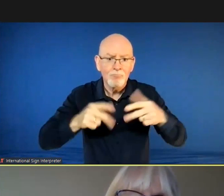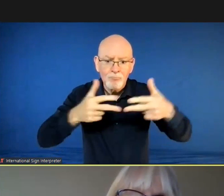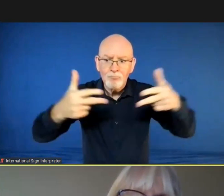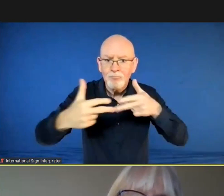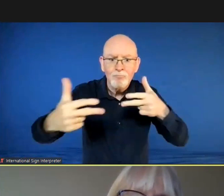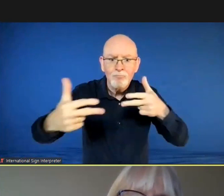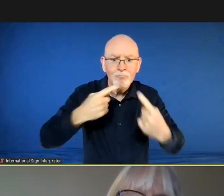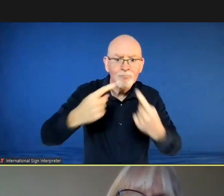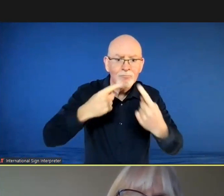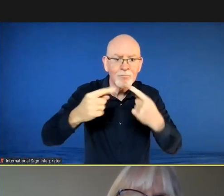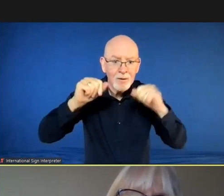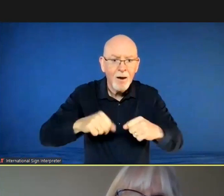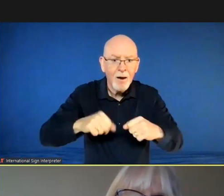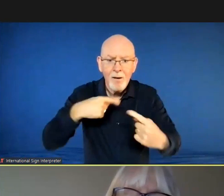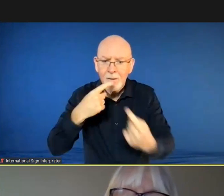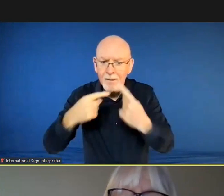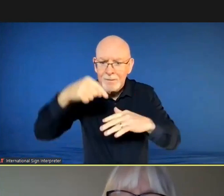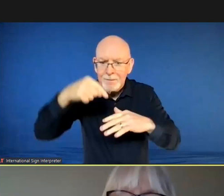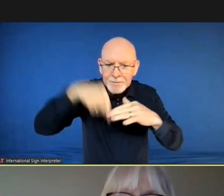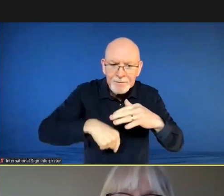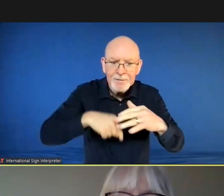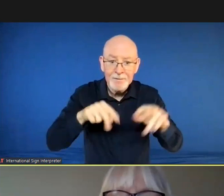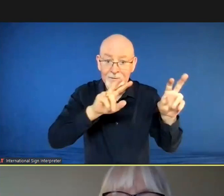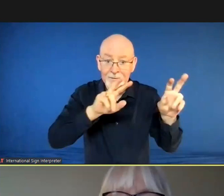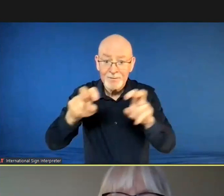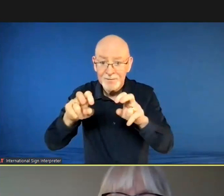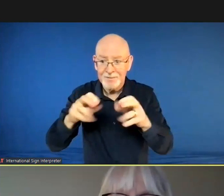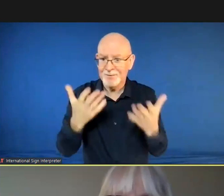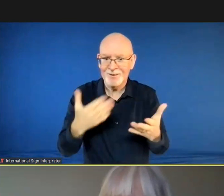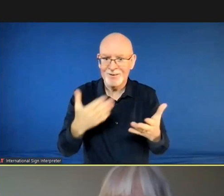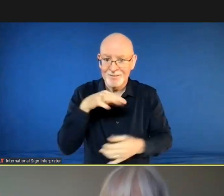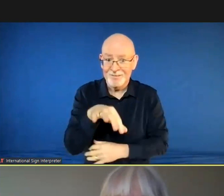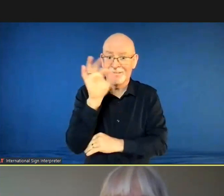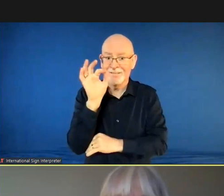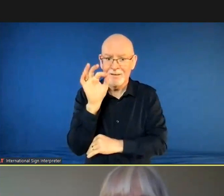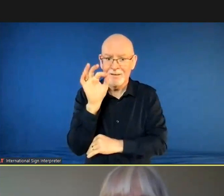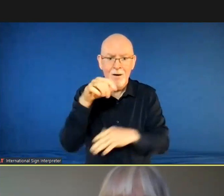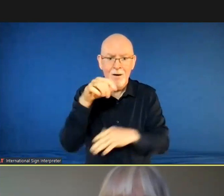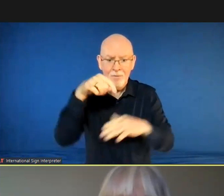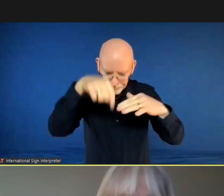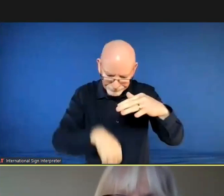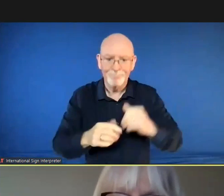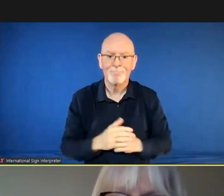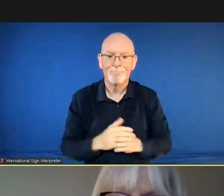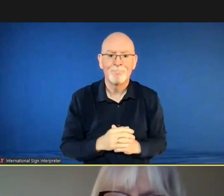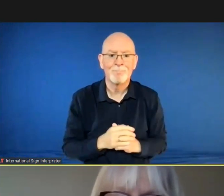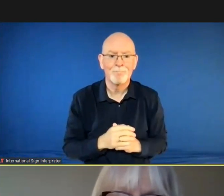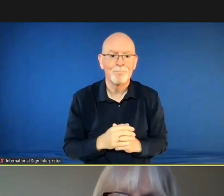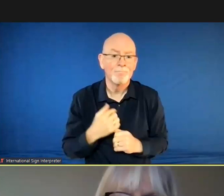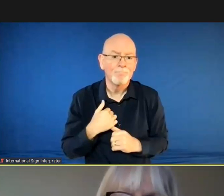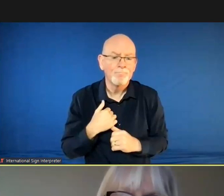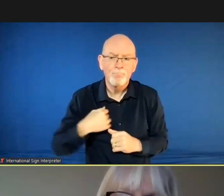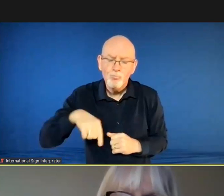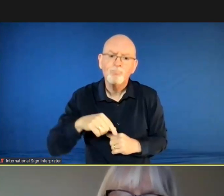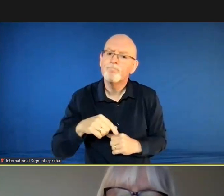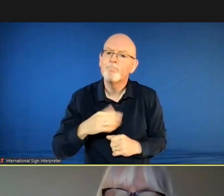We decided to launch the report now, or I should say we really decided to launch it in April, but for obvious reasons